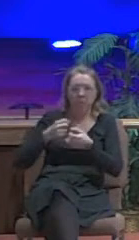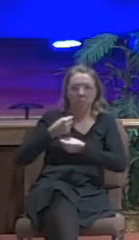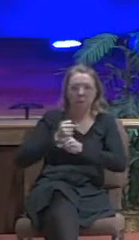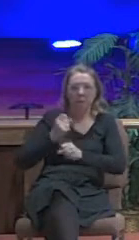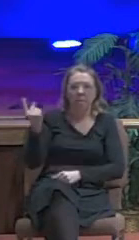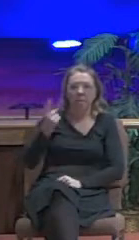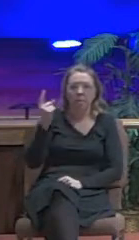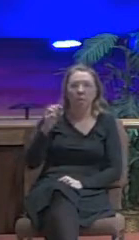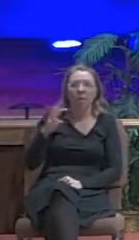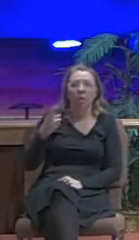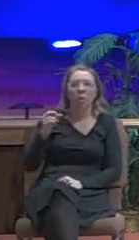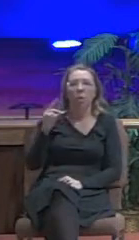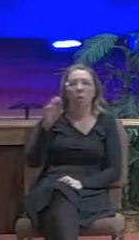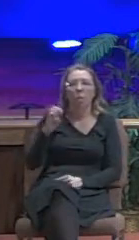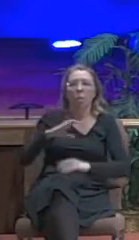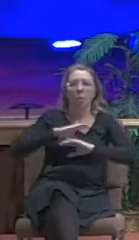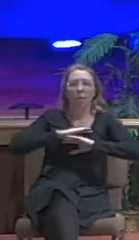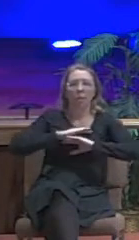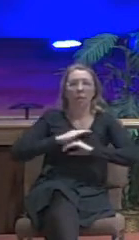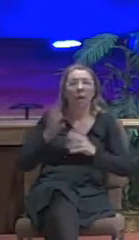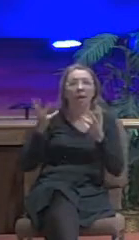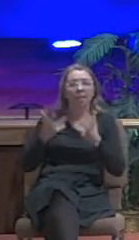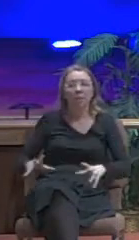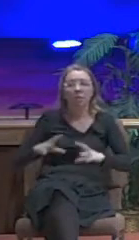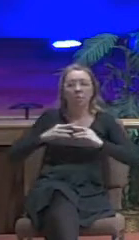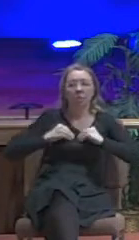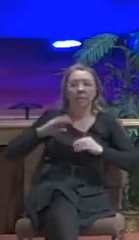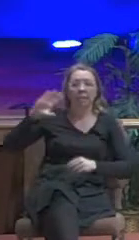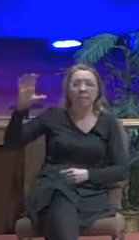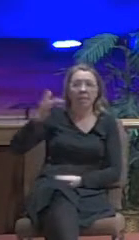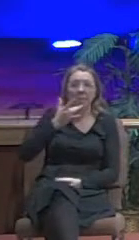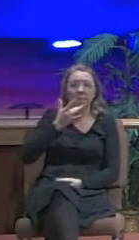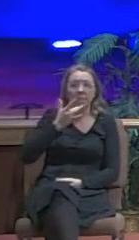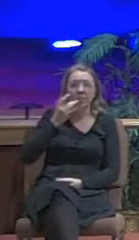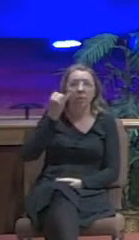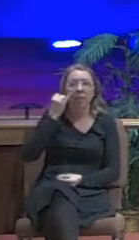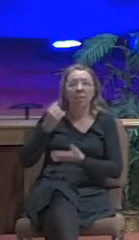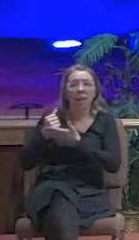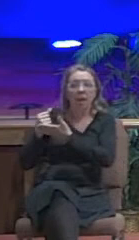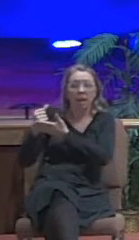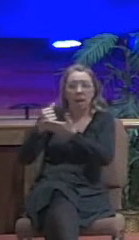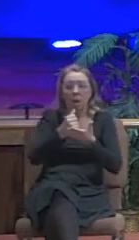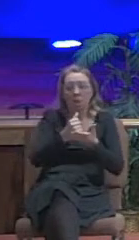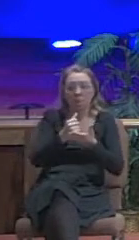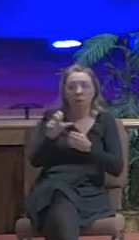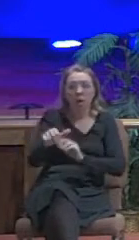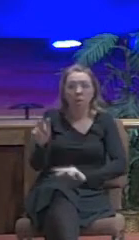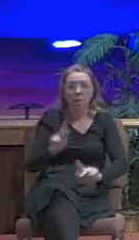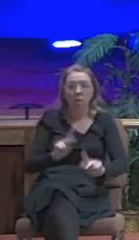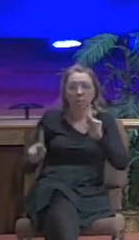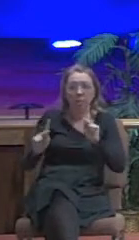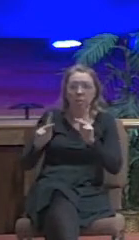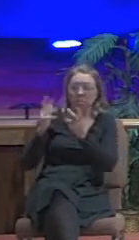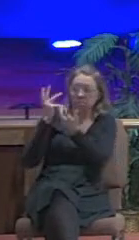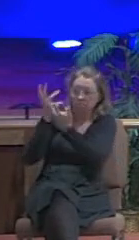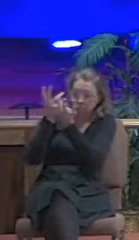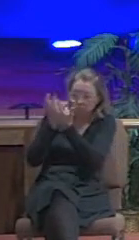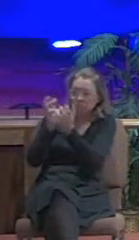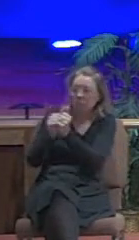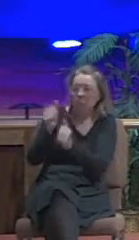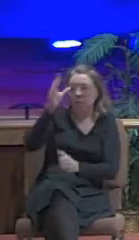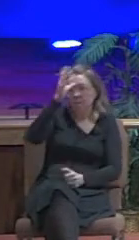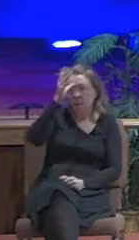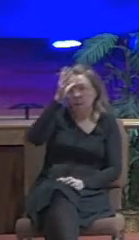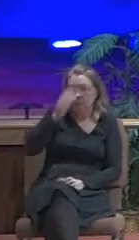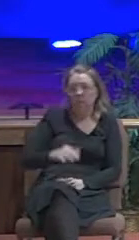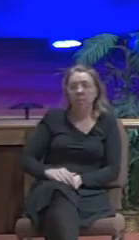I receive God's favor when I help others reconcile themselves. In the Church, it is